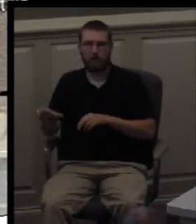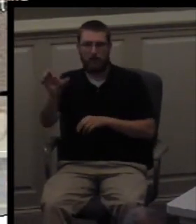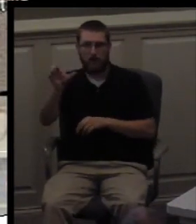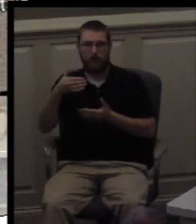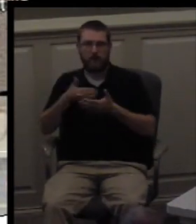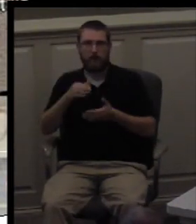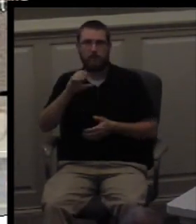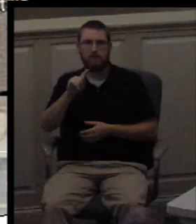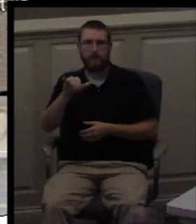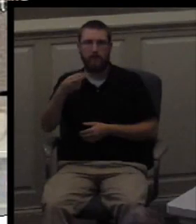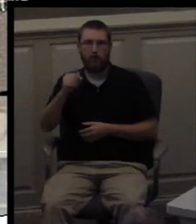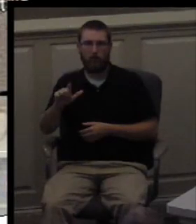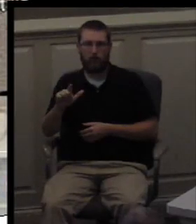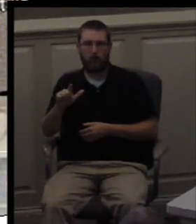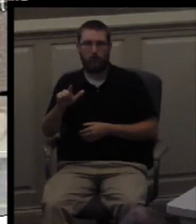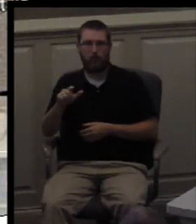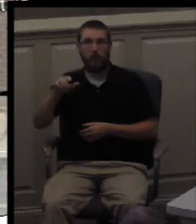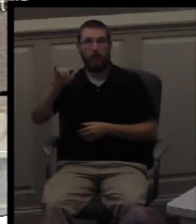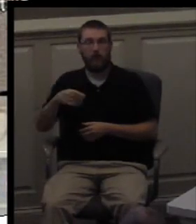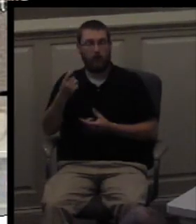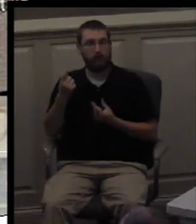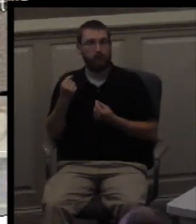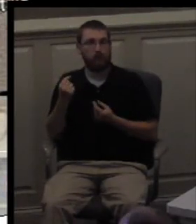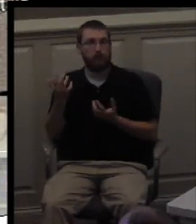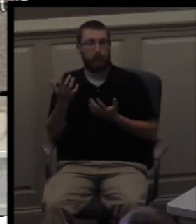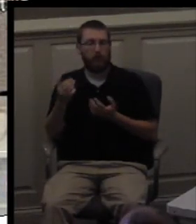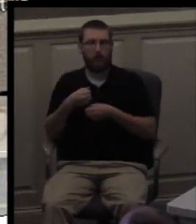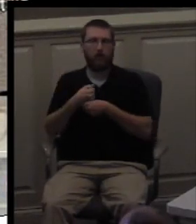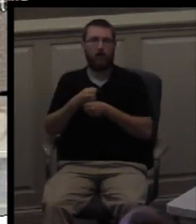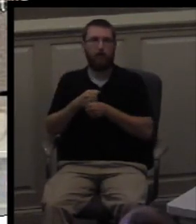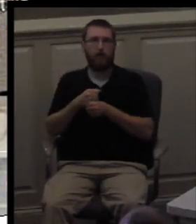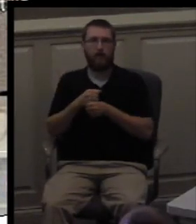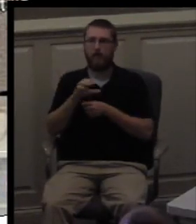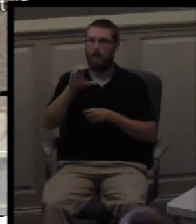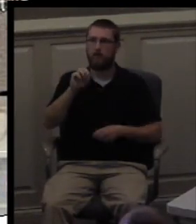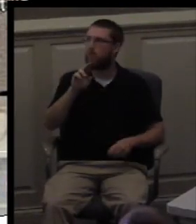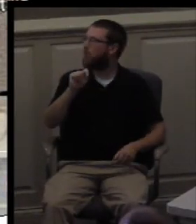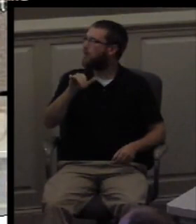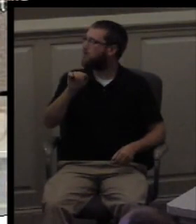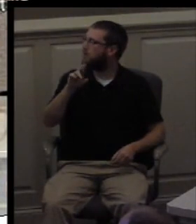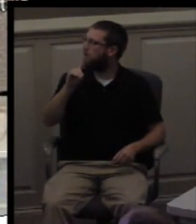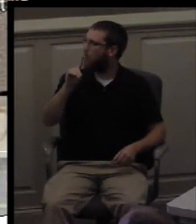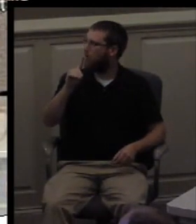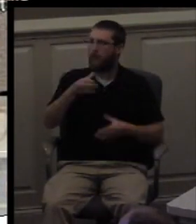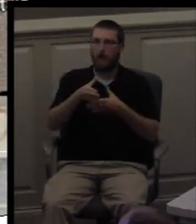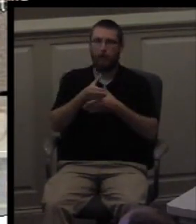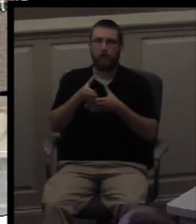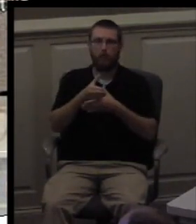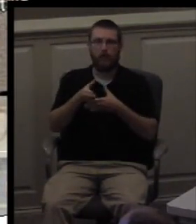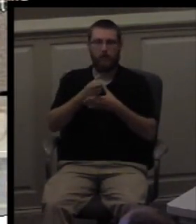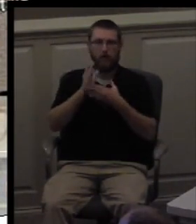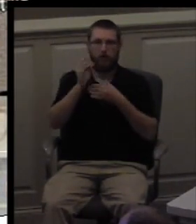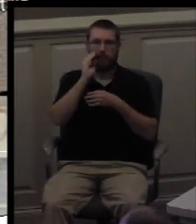to City Hall. And what this did was it formed a courtyard in between the two buildings, which would be